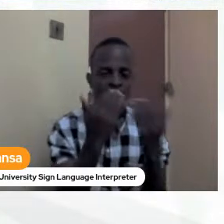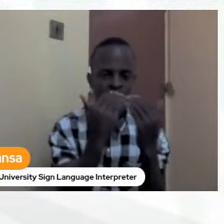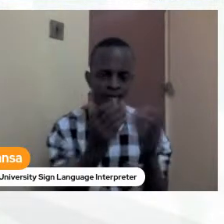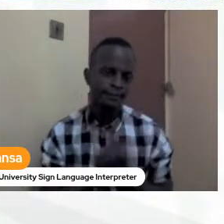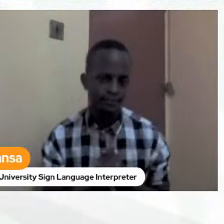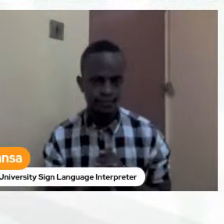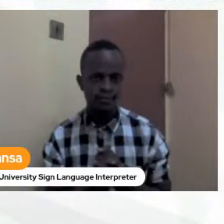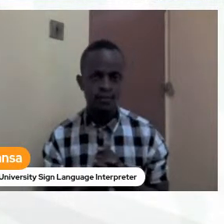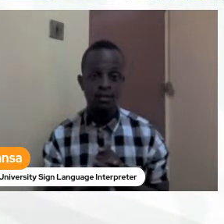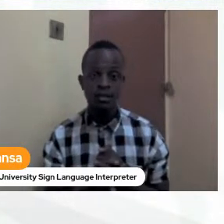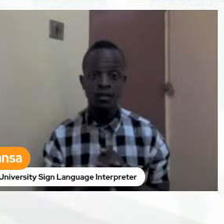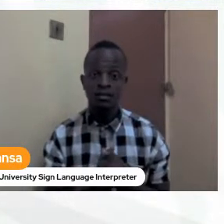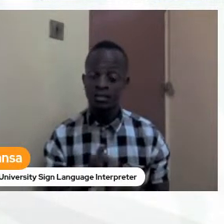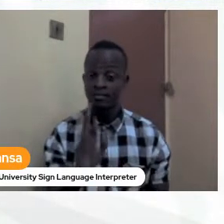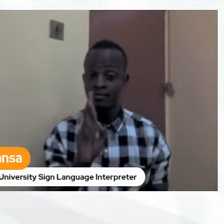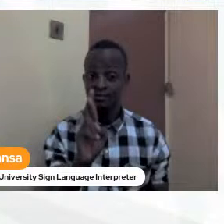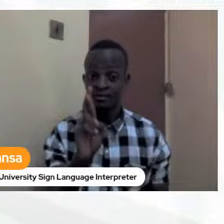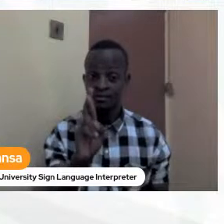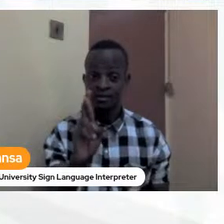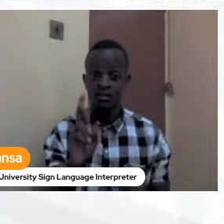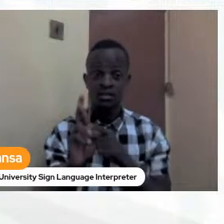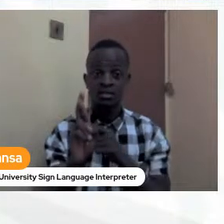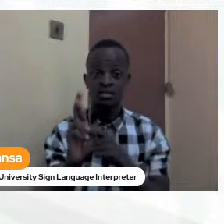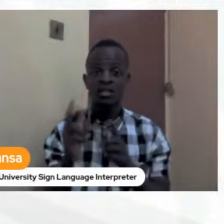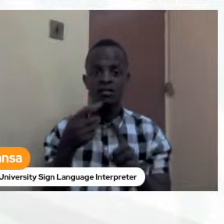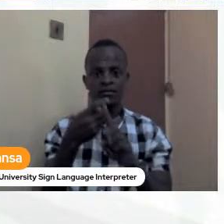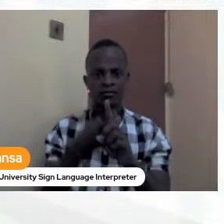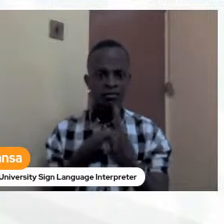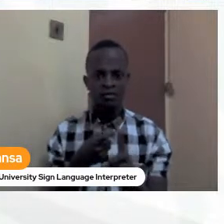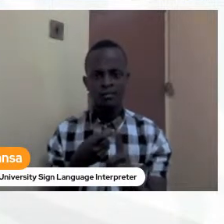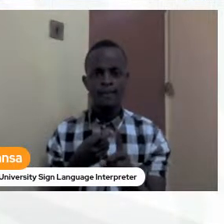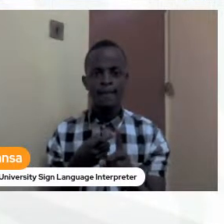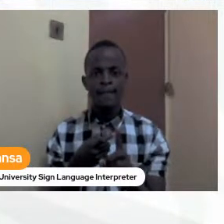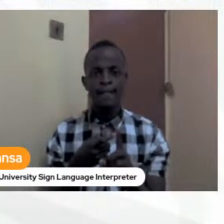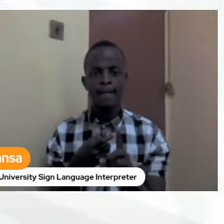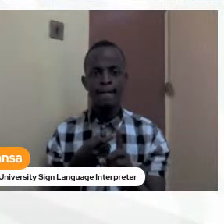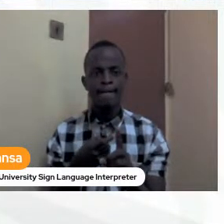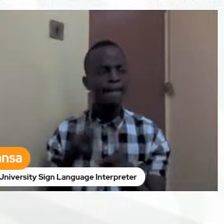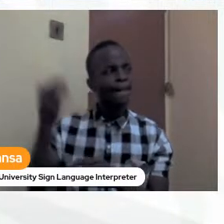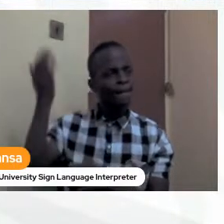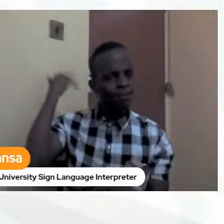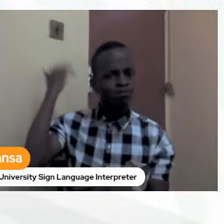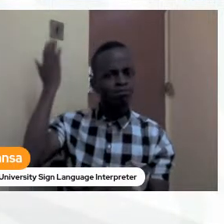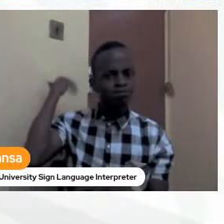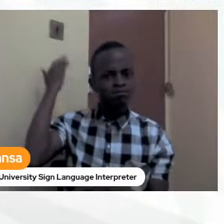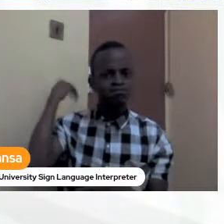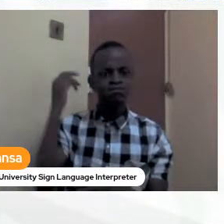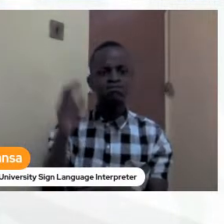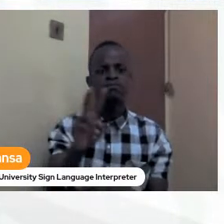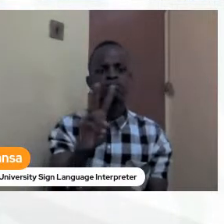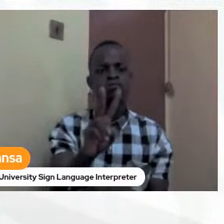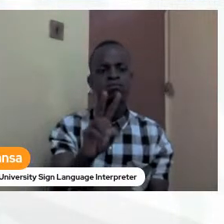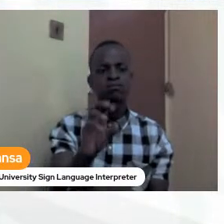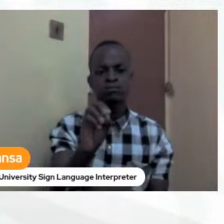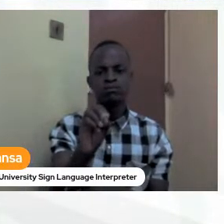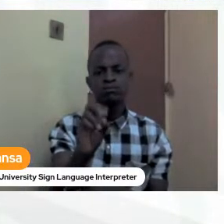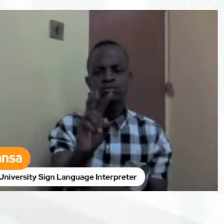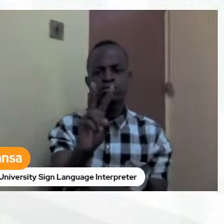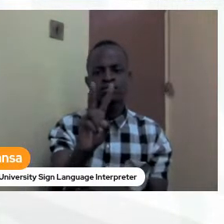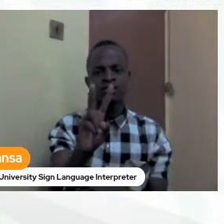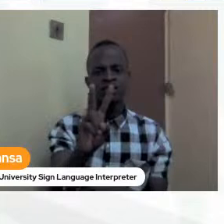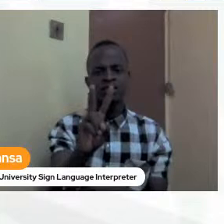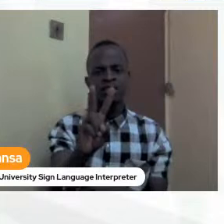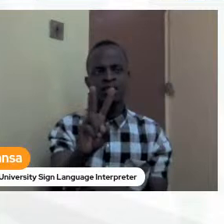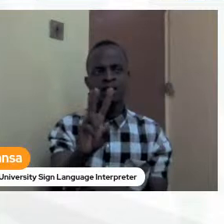Regional Adolescent Health Indaba comes from way back as 2018 when we started